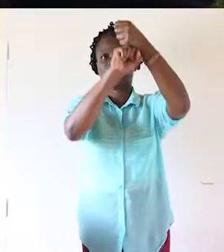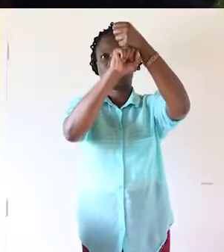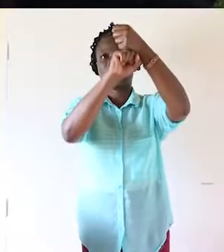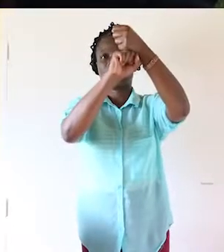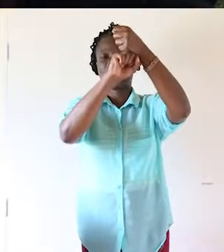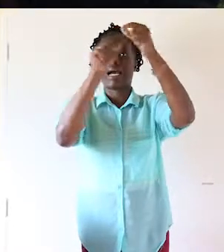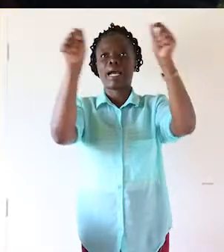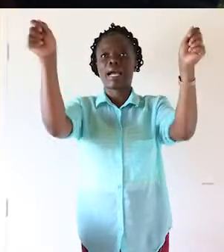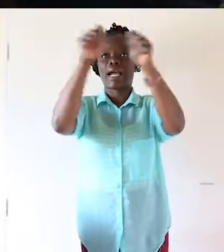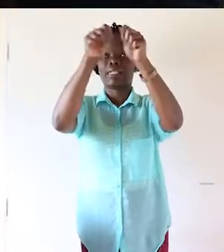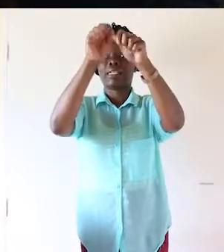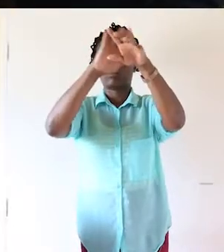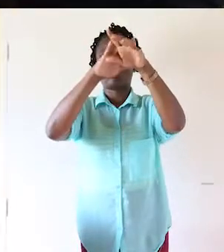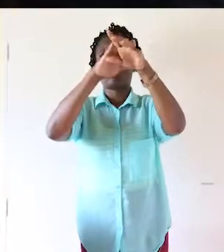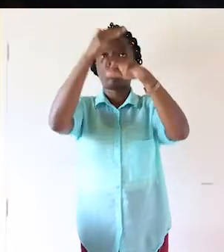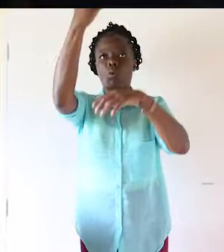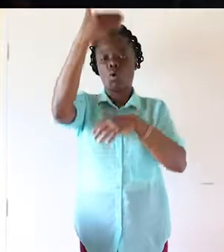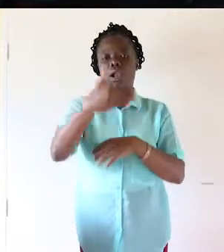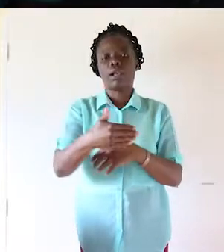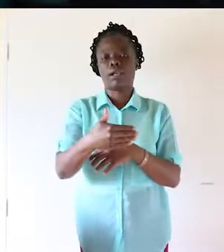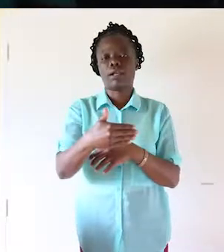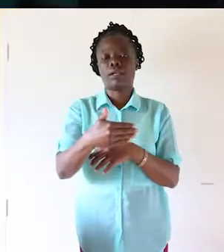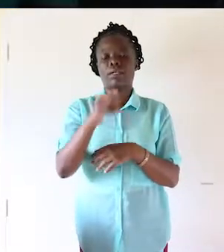wall. This one, you can touch it.